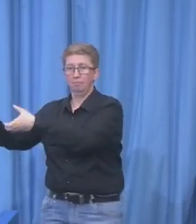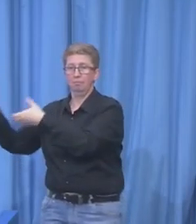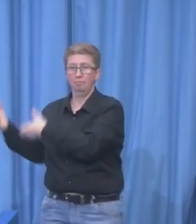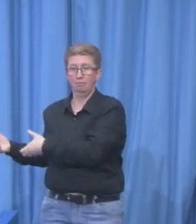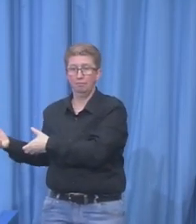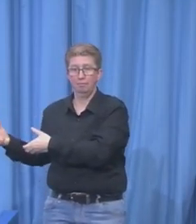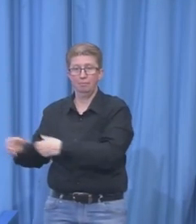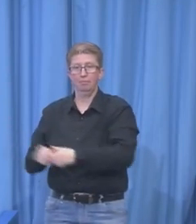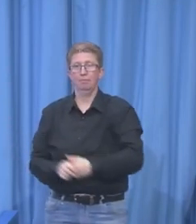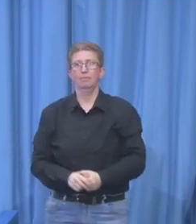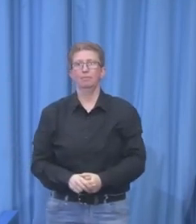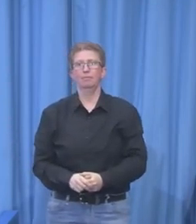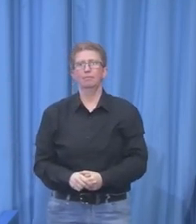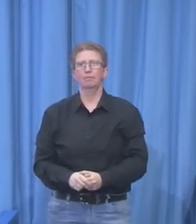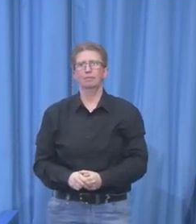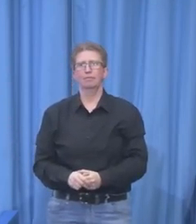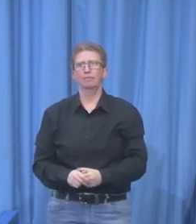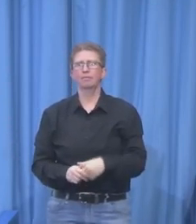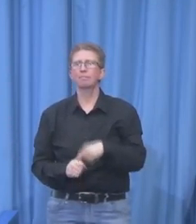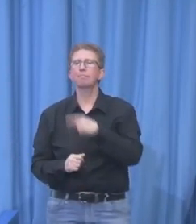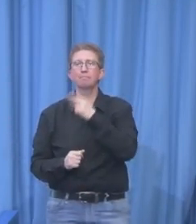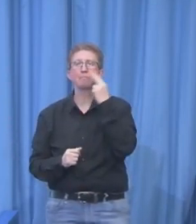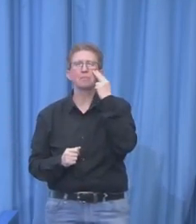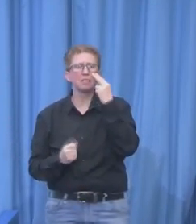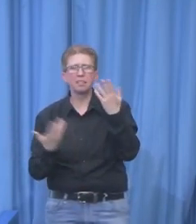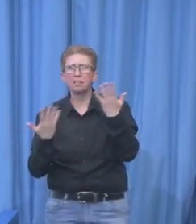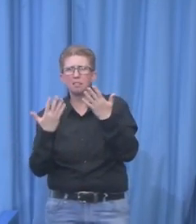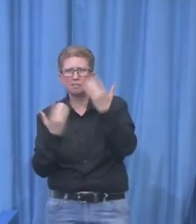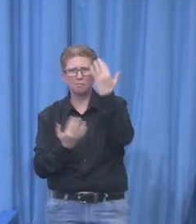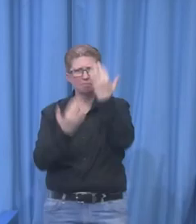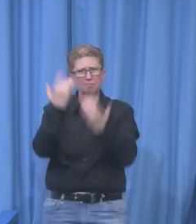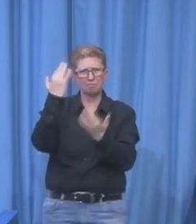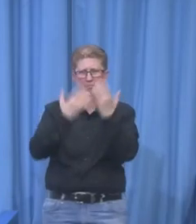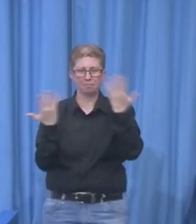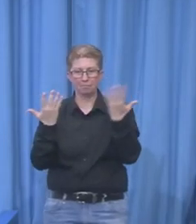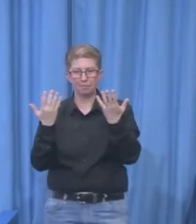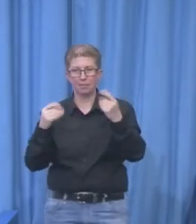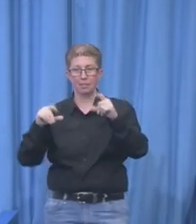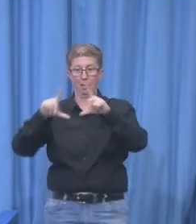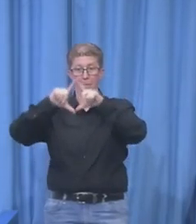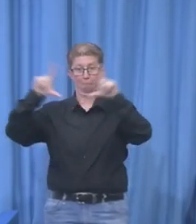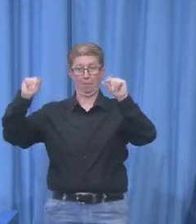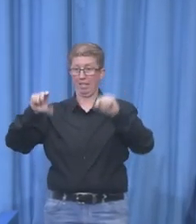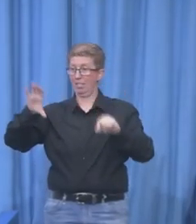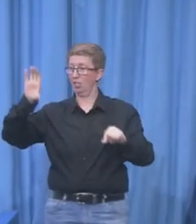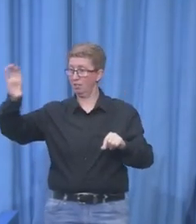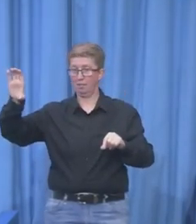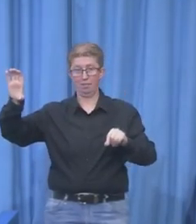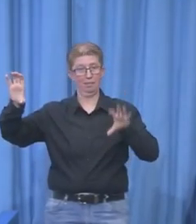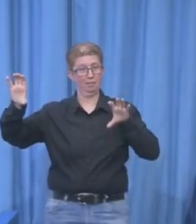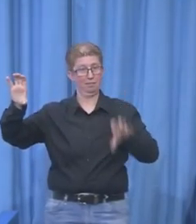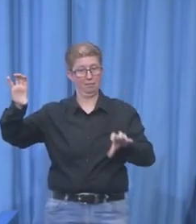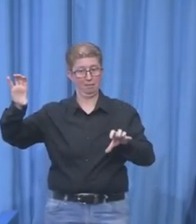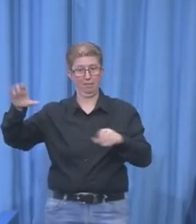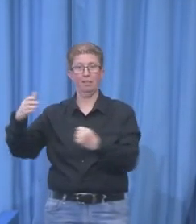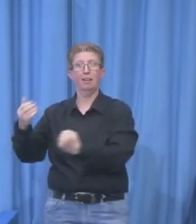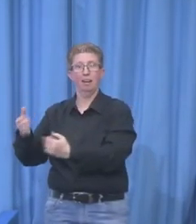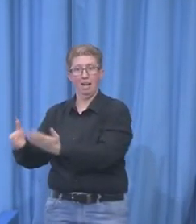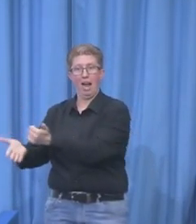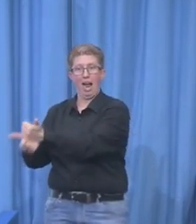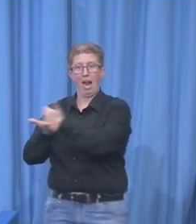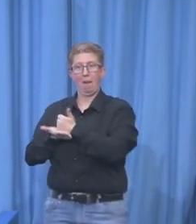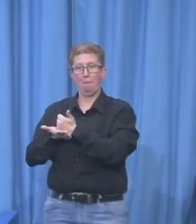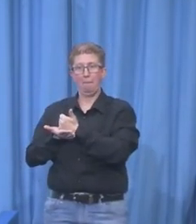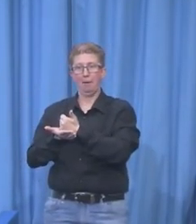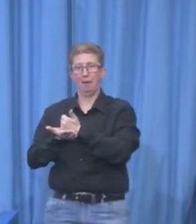right, those are pictures of what I call baby nipples, but you call them what? Can you help me? What is